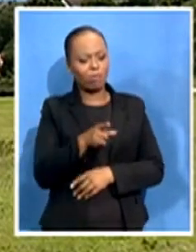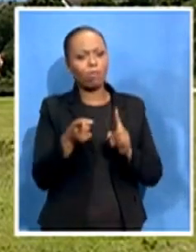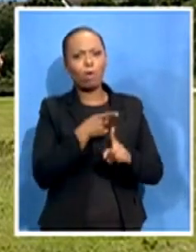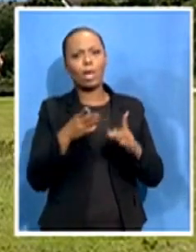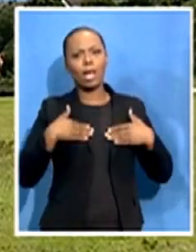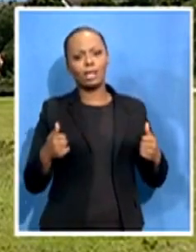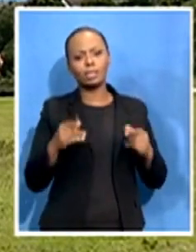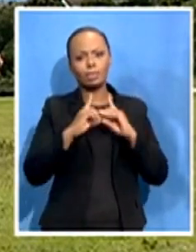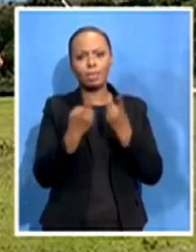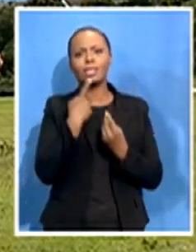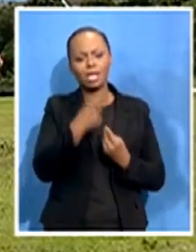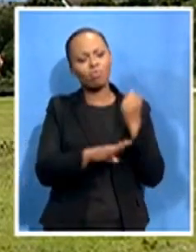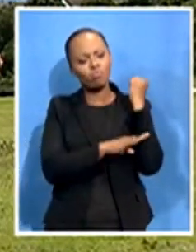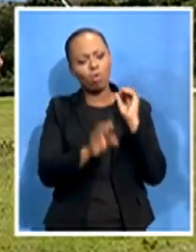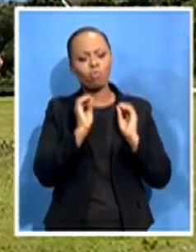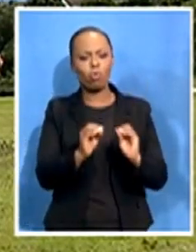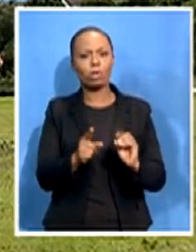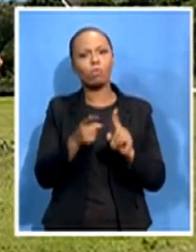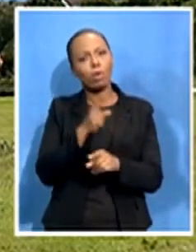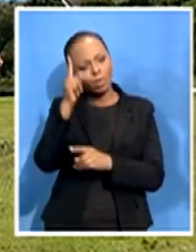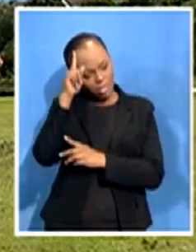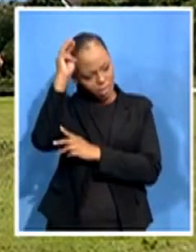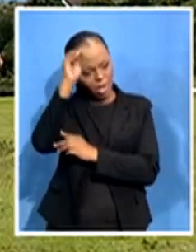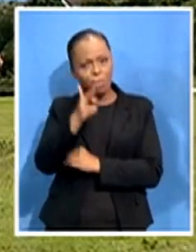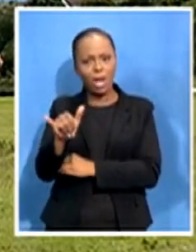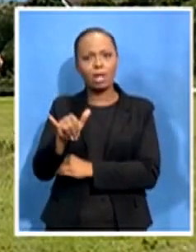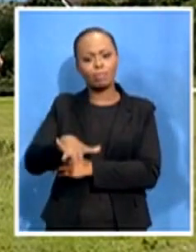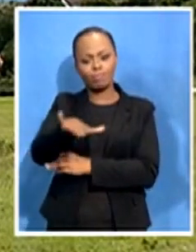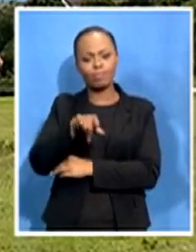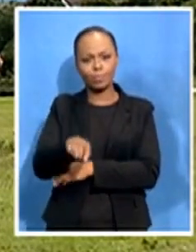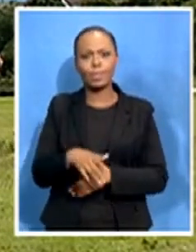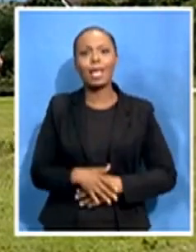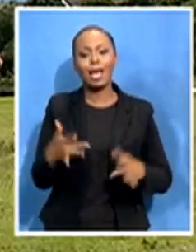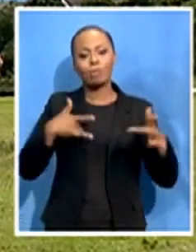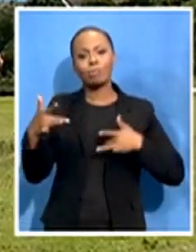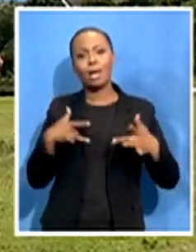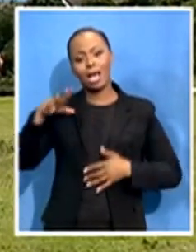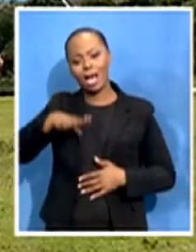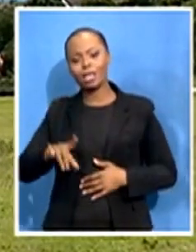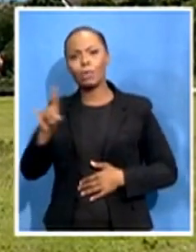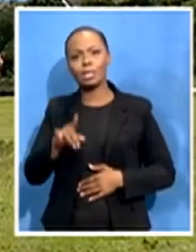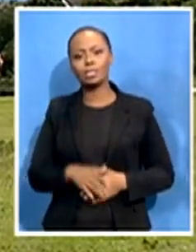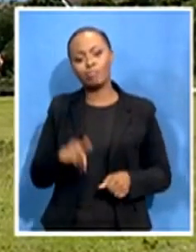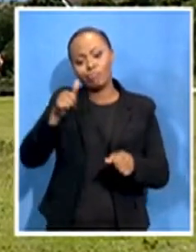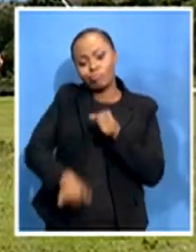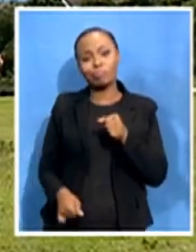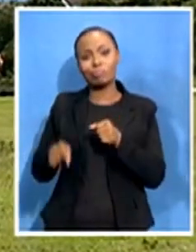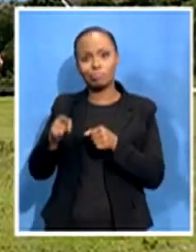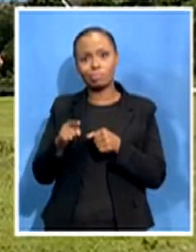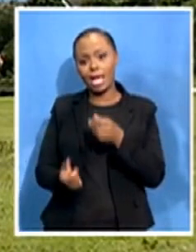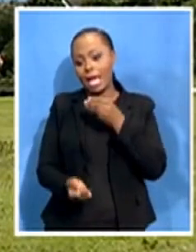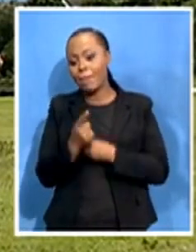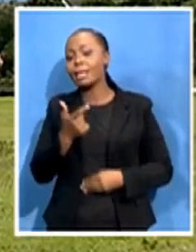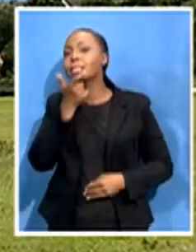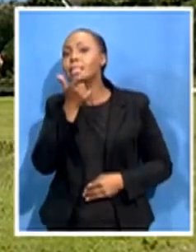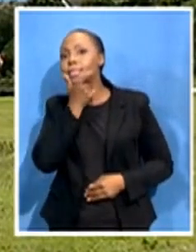Metro. Another issue that was a concern, obviously, is the initiation season, which is coming up in December, which is huge for the Eastern Cape. Over